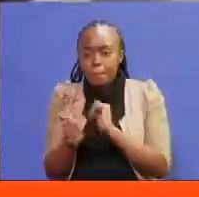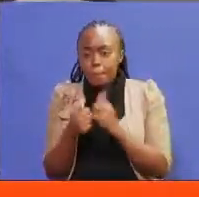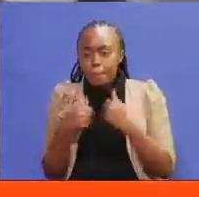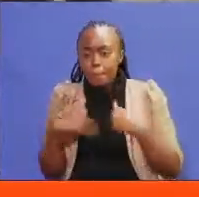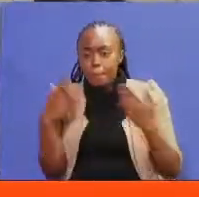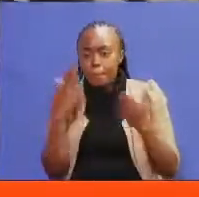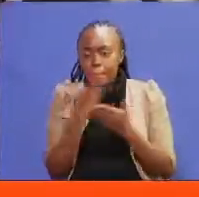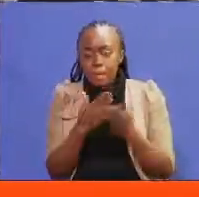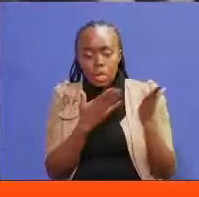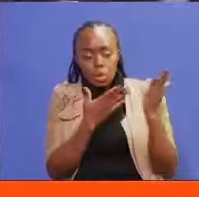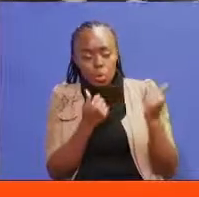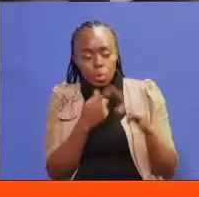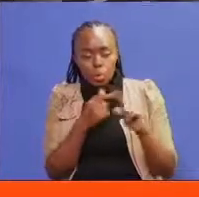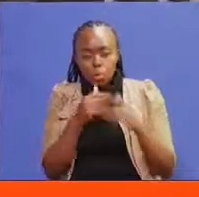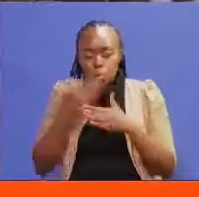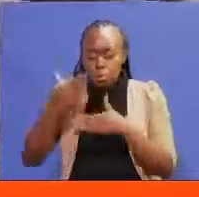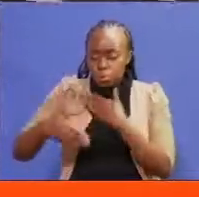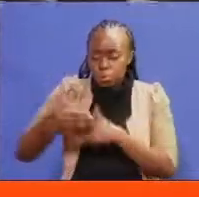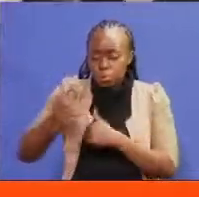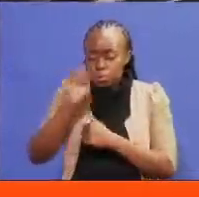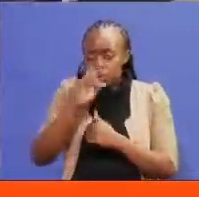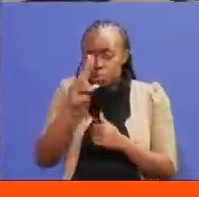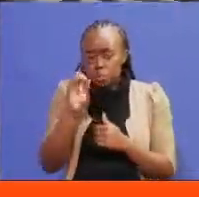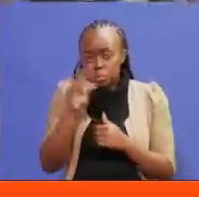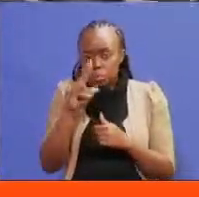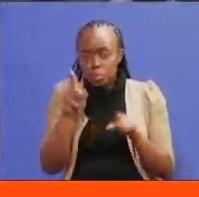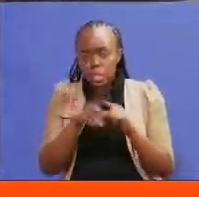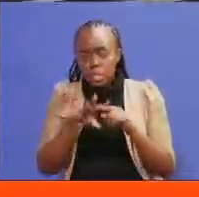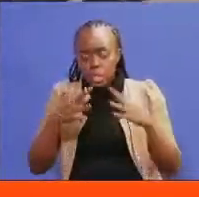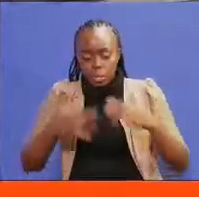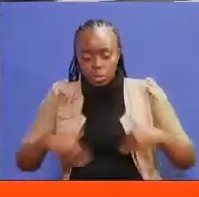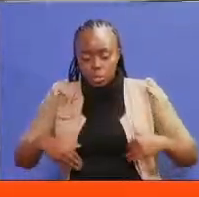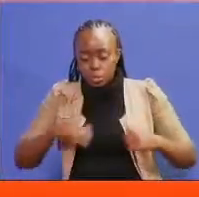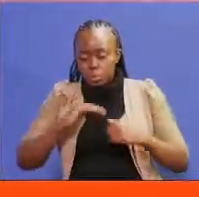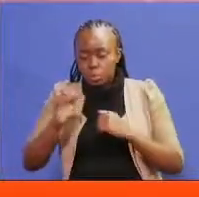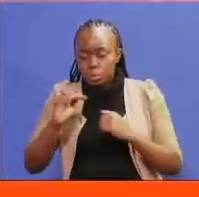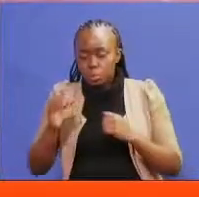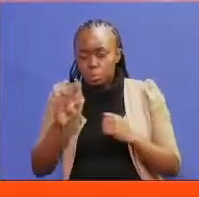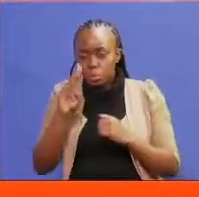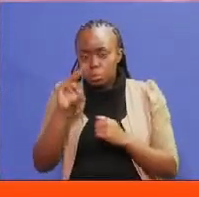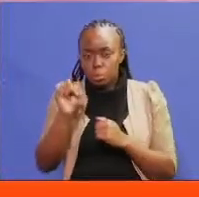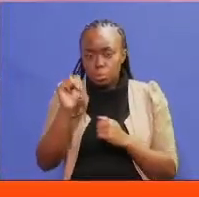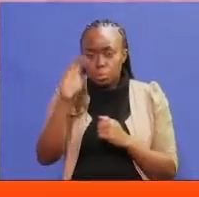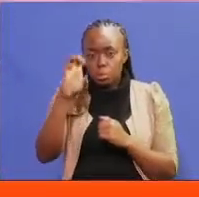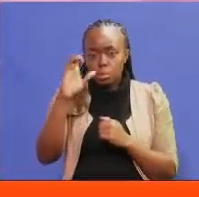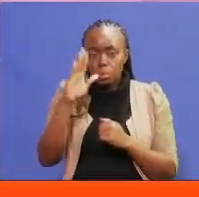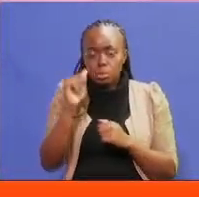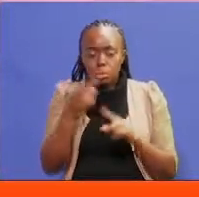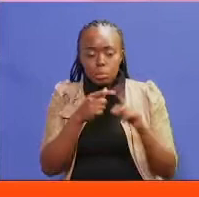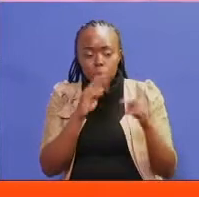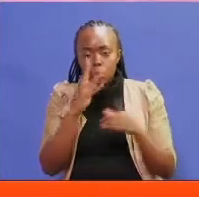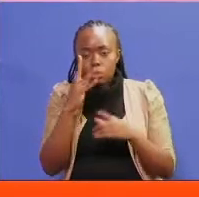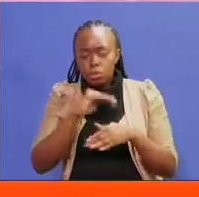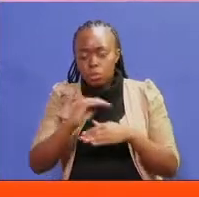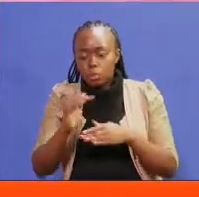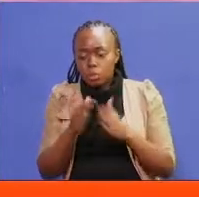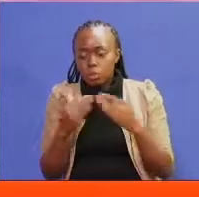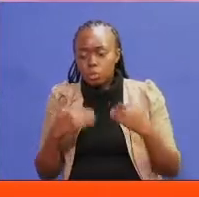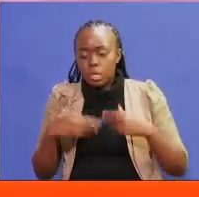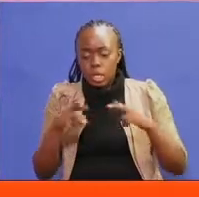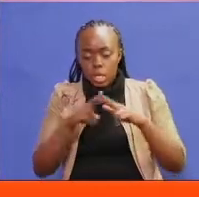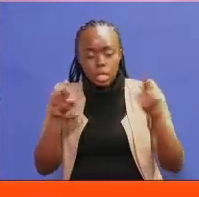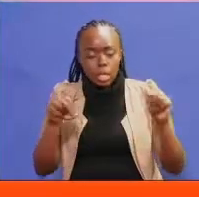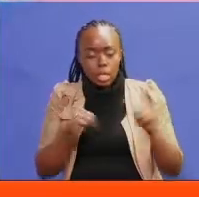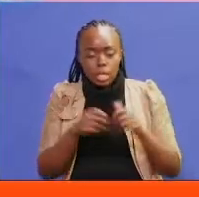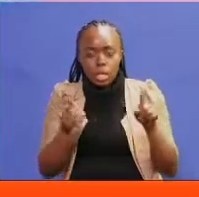bandits suspected to be from neighboring Isiolo, Baringo and Samburu counties. MCAs drawn from the four counties of the Amaya Triangle